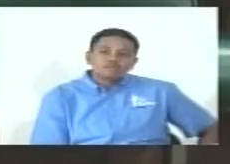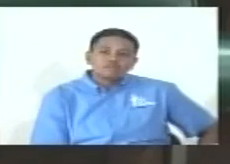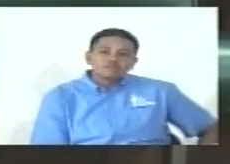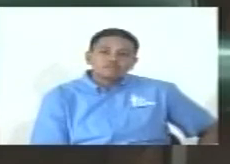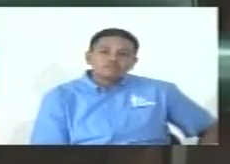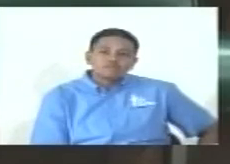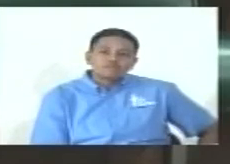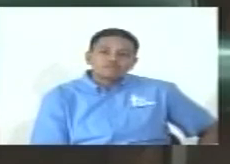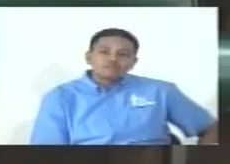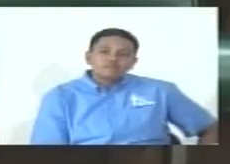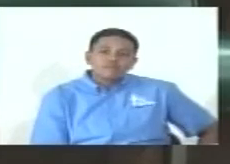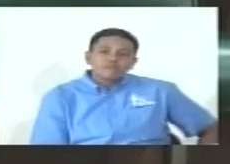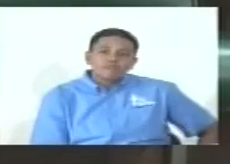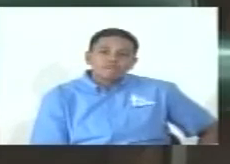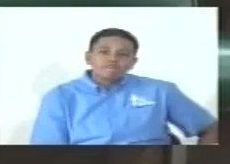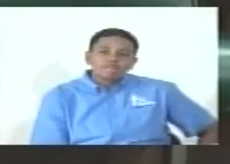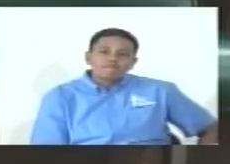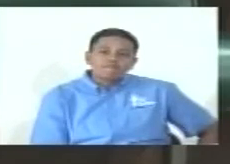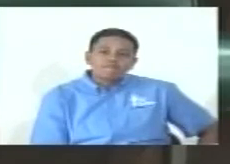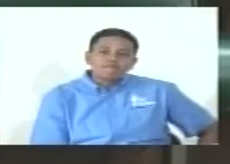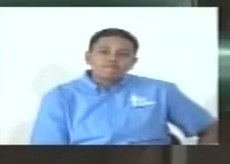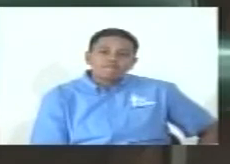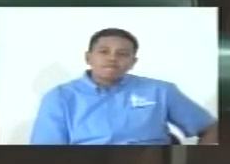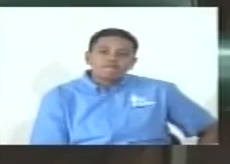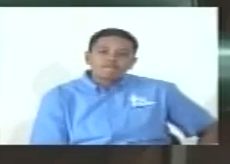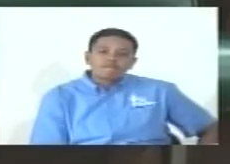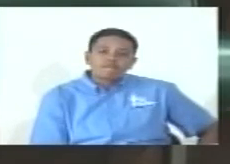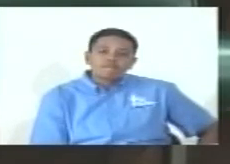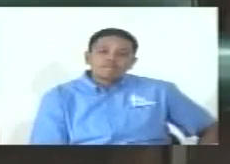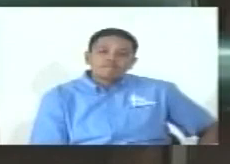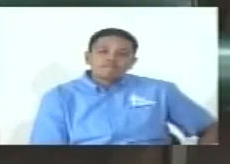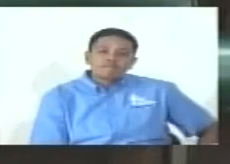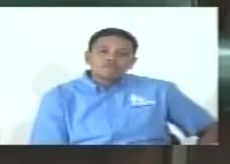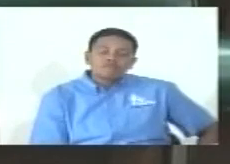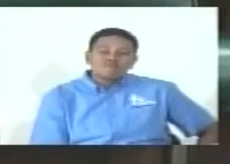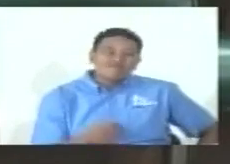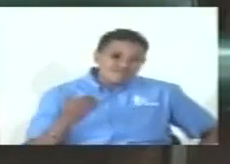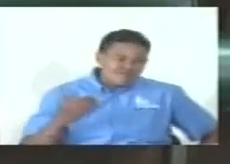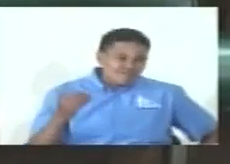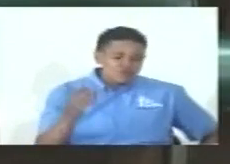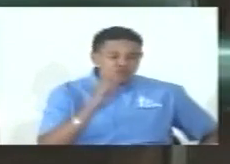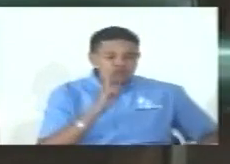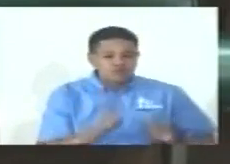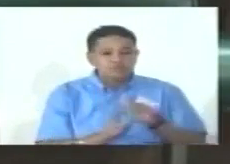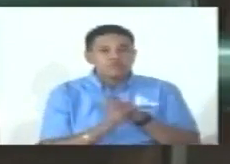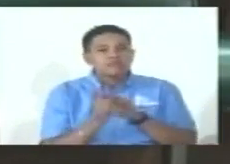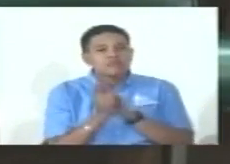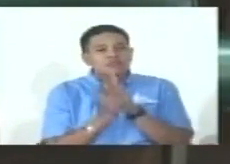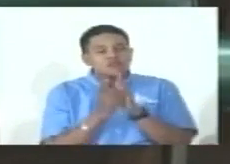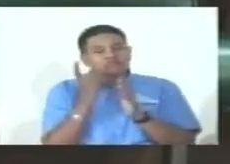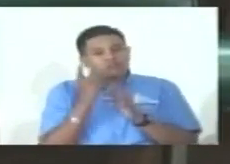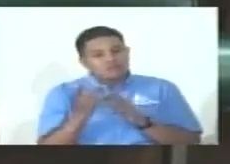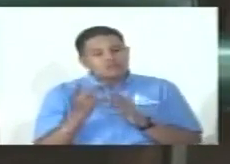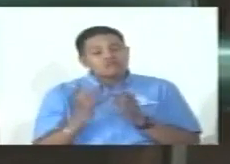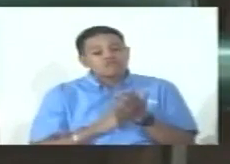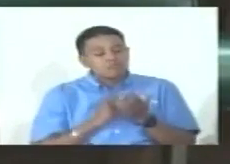which in its significance sometimes you forget that there are some people who will get left behind.